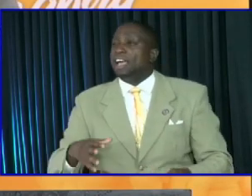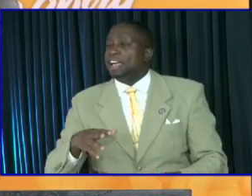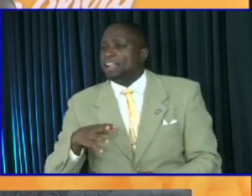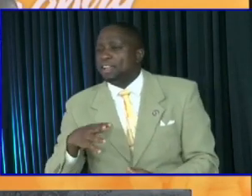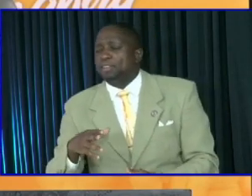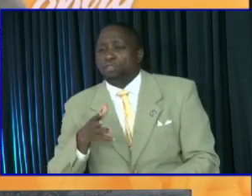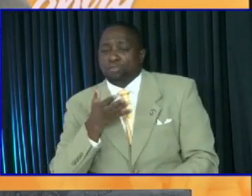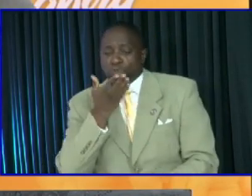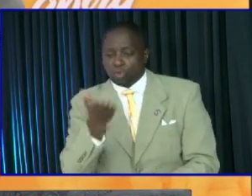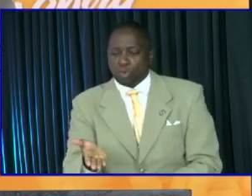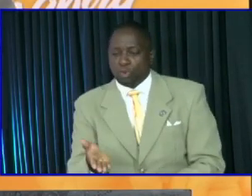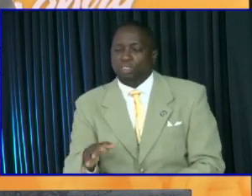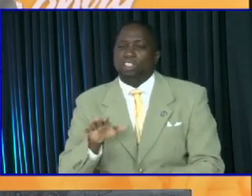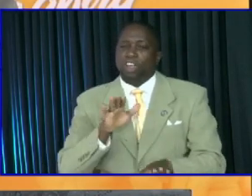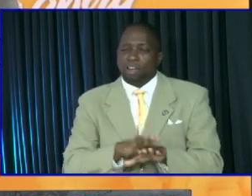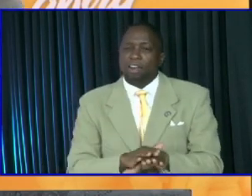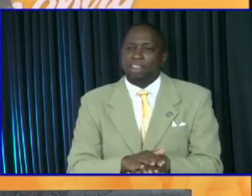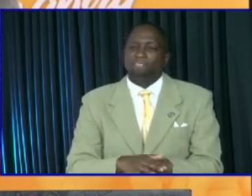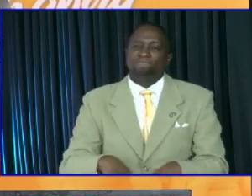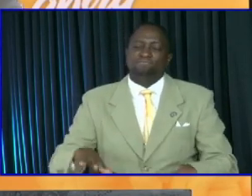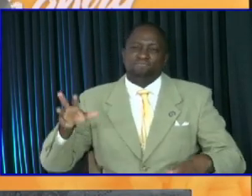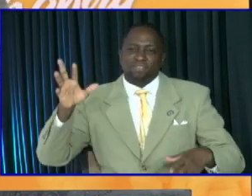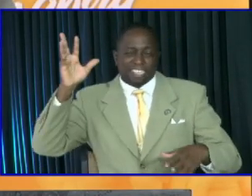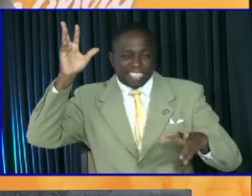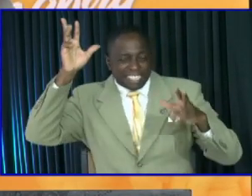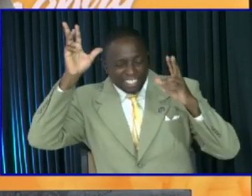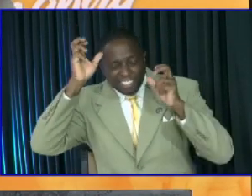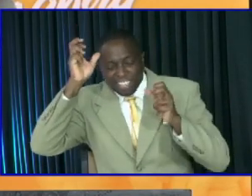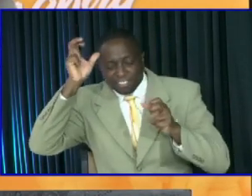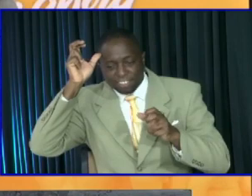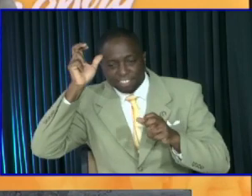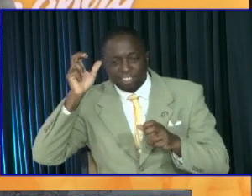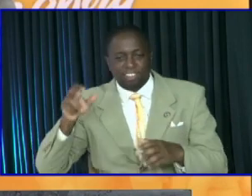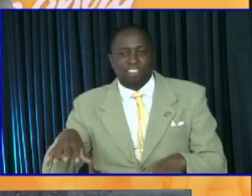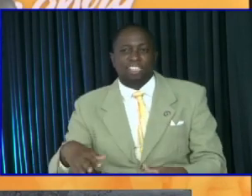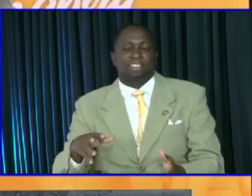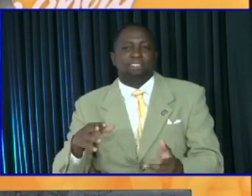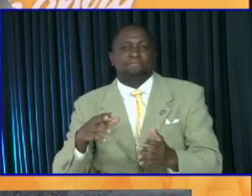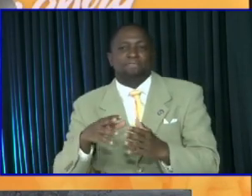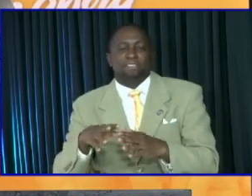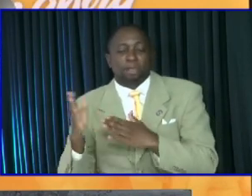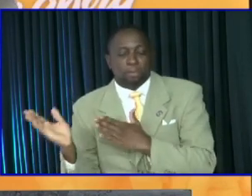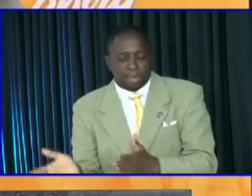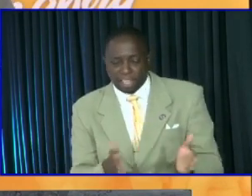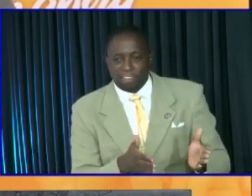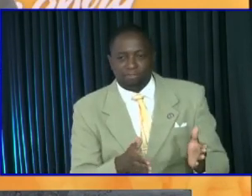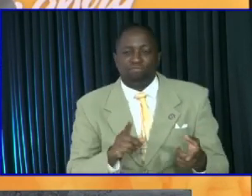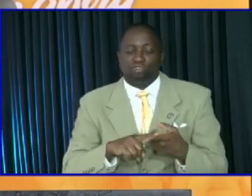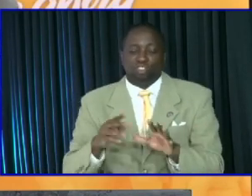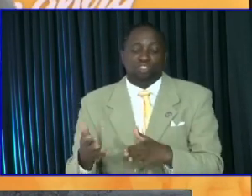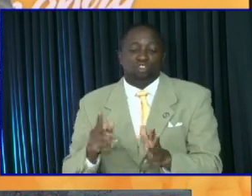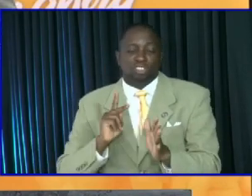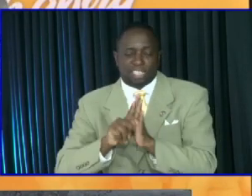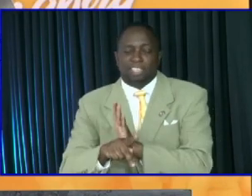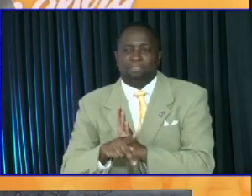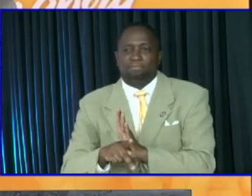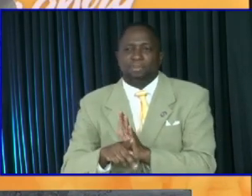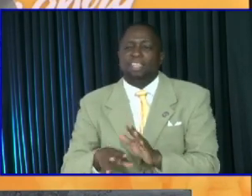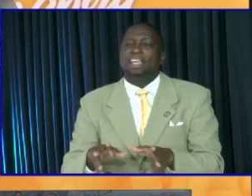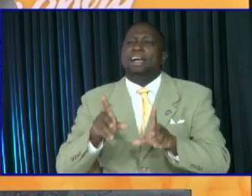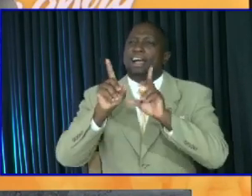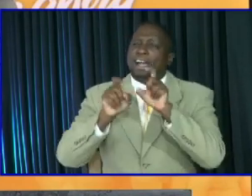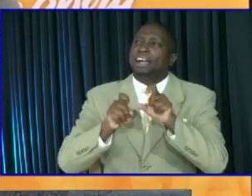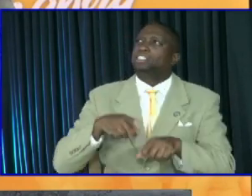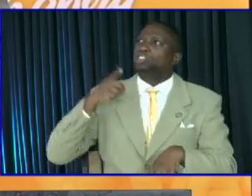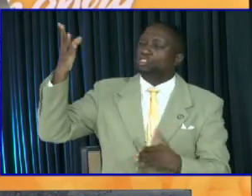devil's death list. We ask, dear God, that you will ride into the storms that are waging in the